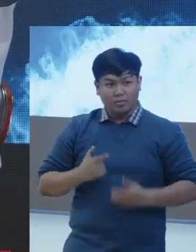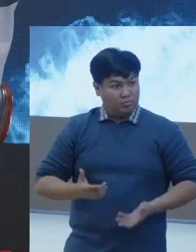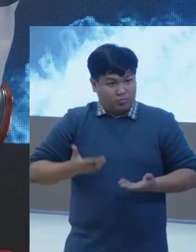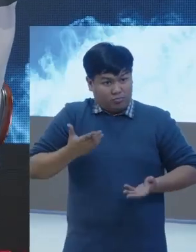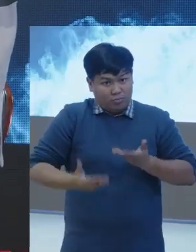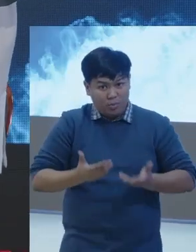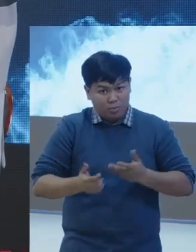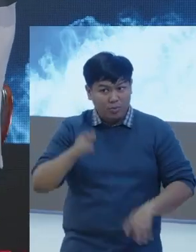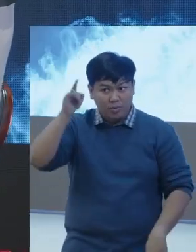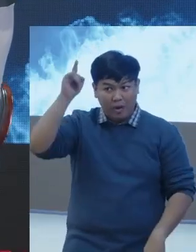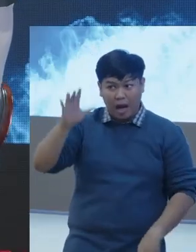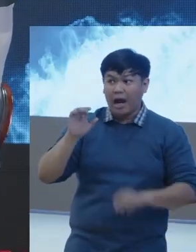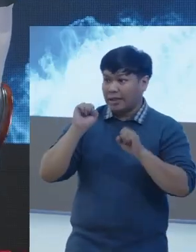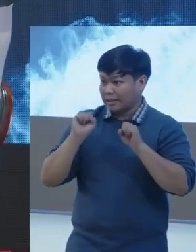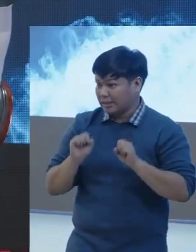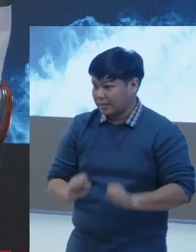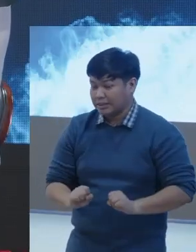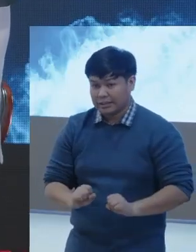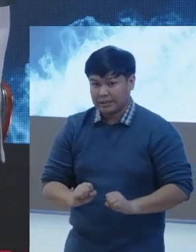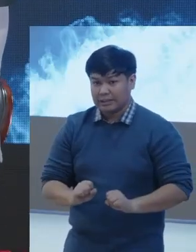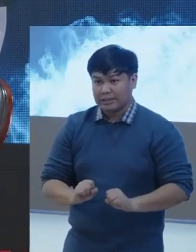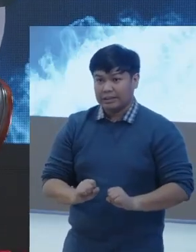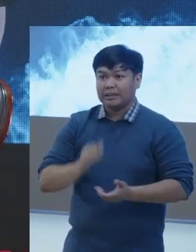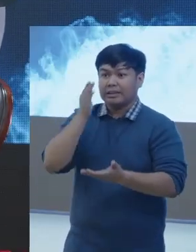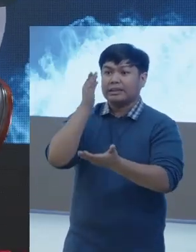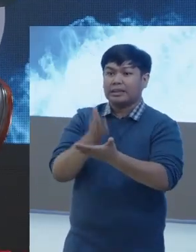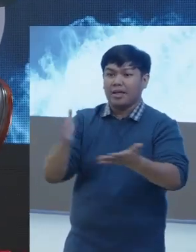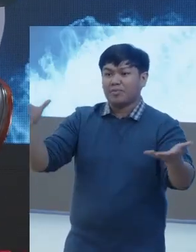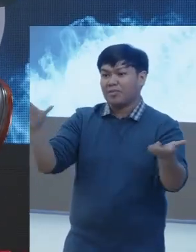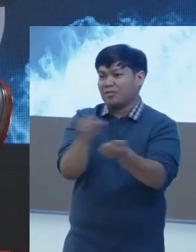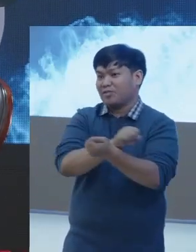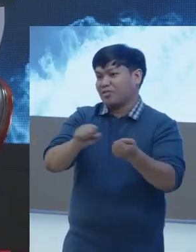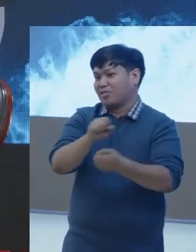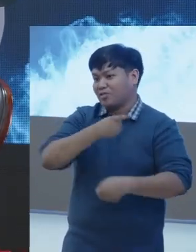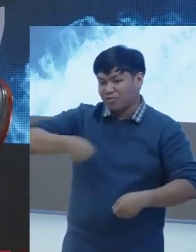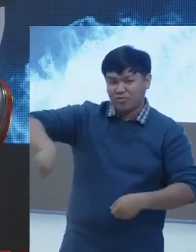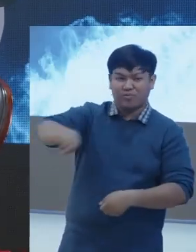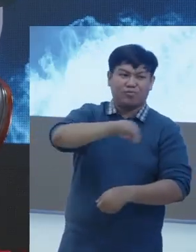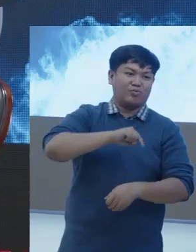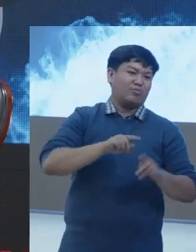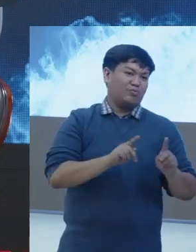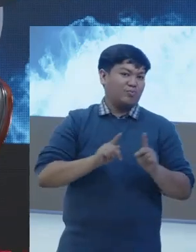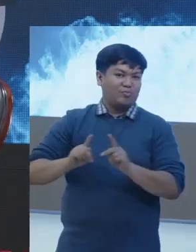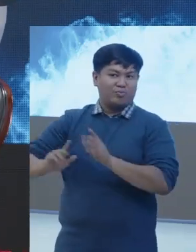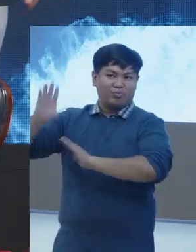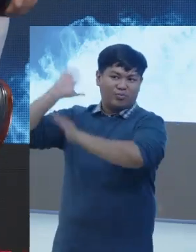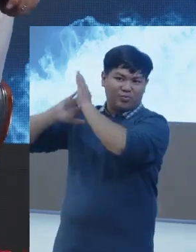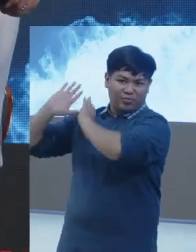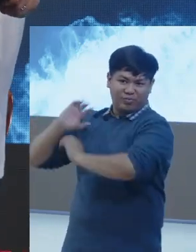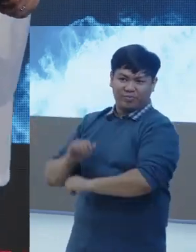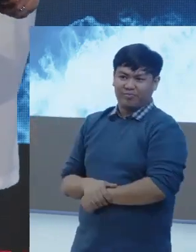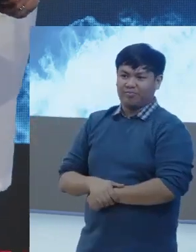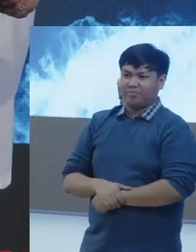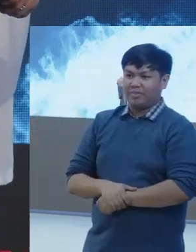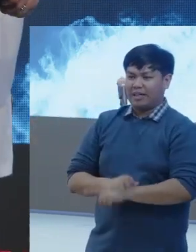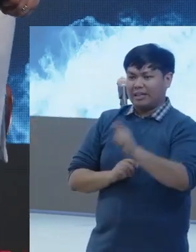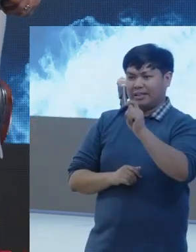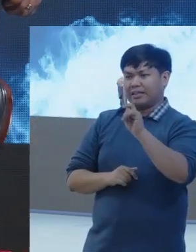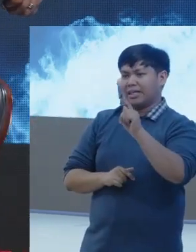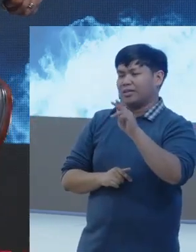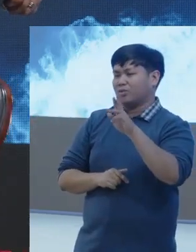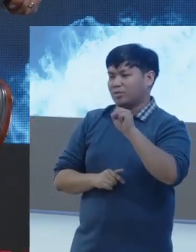knows? God may turn and relent. Sa Titus chapter 3 verses